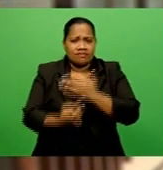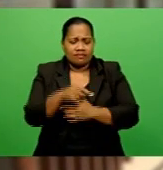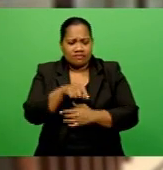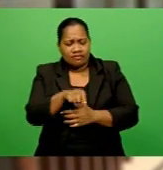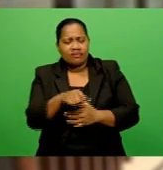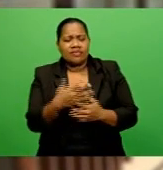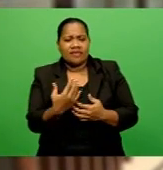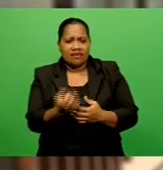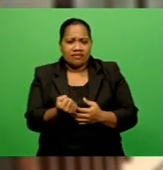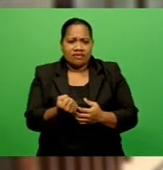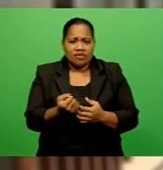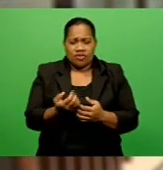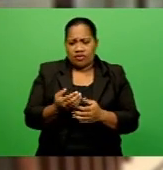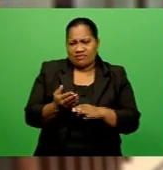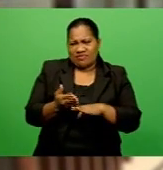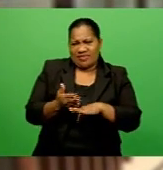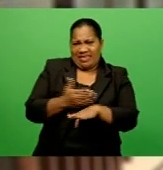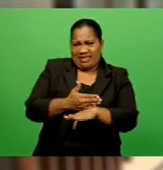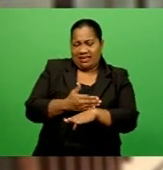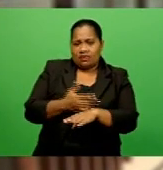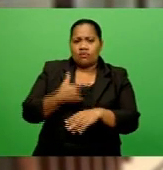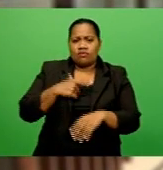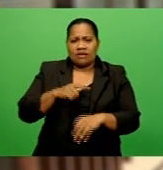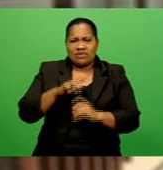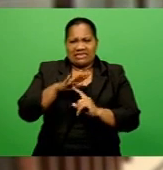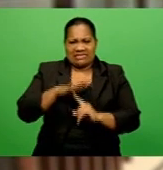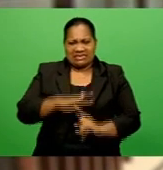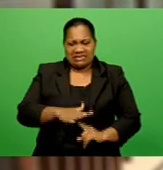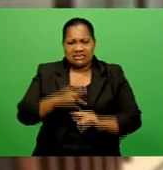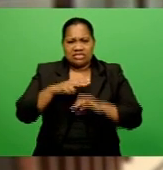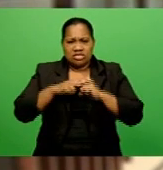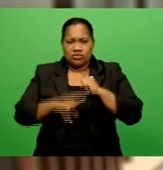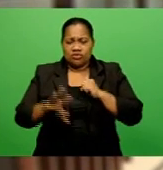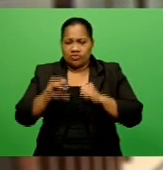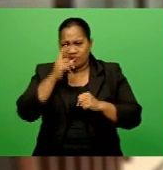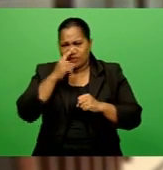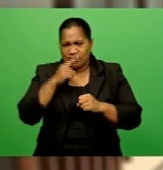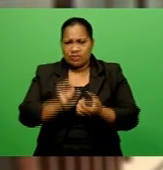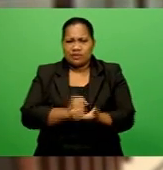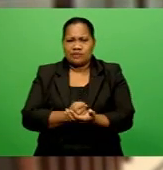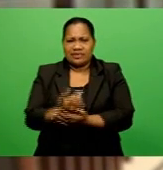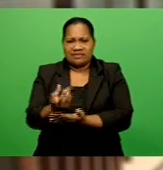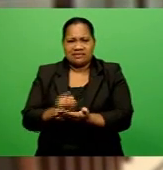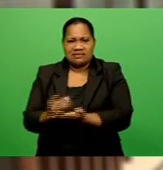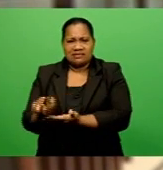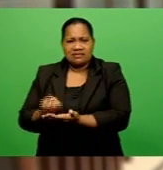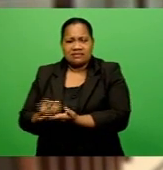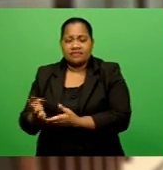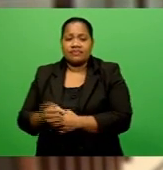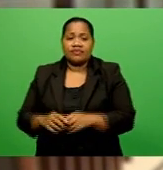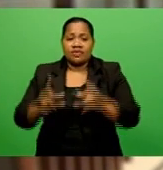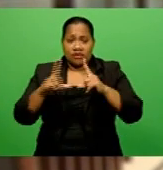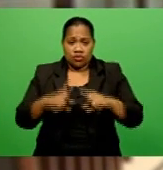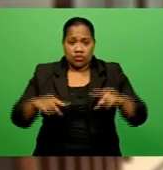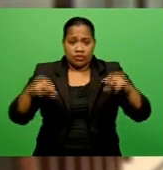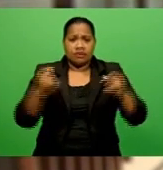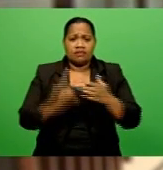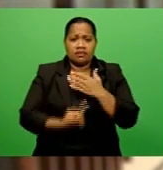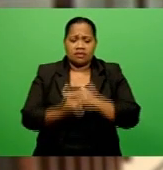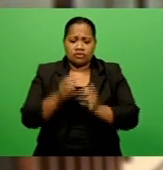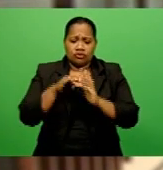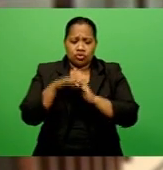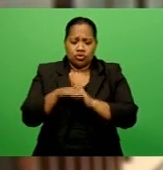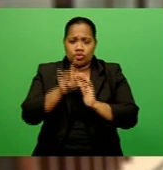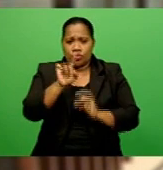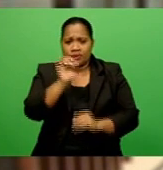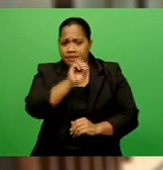from earlier highs as disappointing news on U.S. consumer spending tempered risk sentiment. Japan's Nikkei slipped 1% and